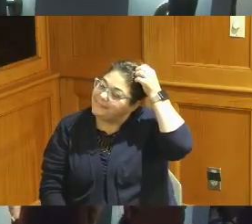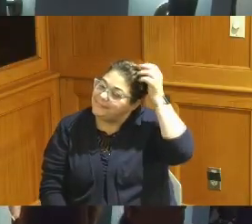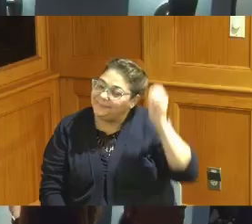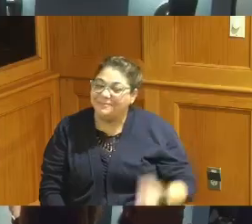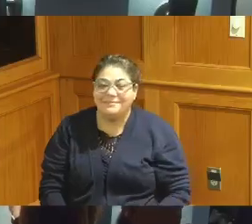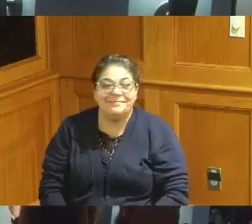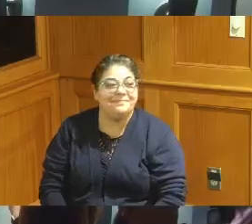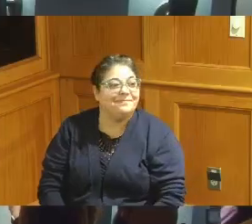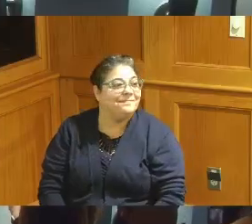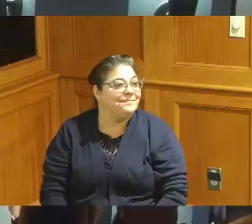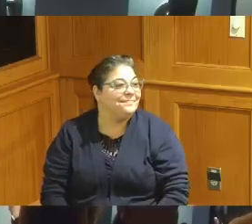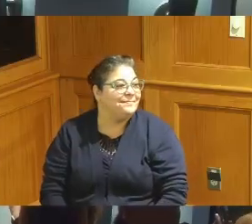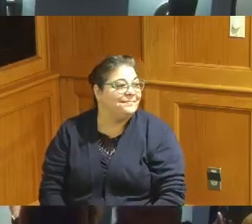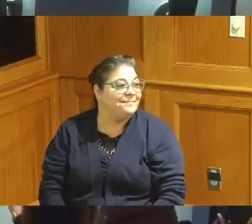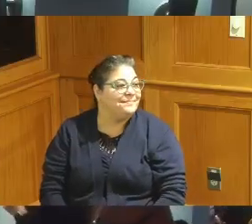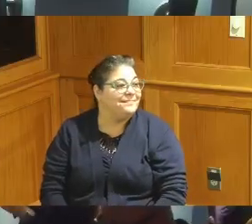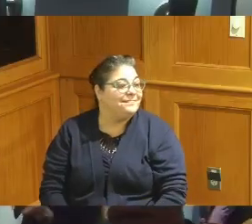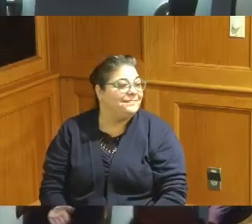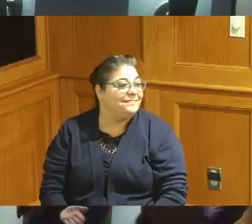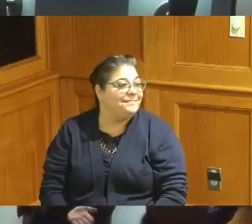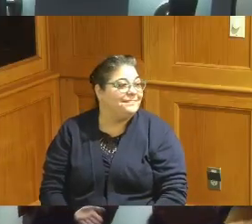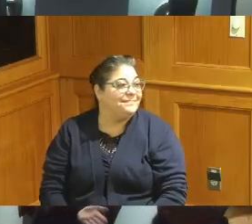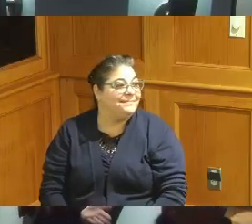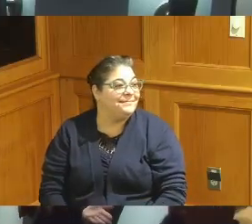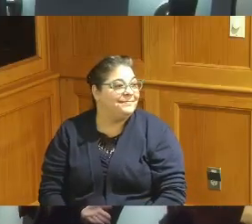Do you guys want to just start on the line?